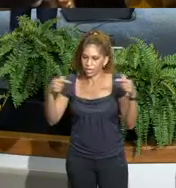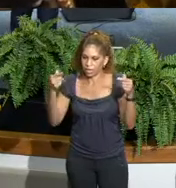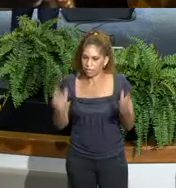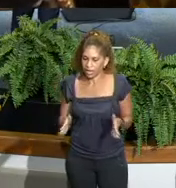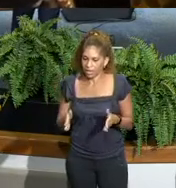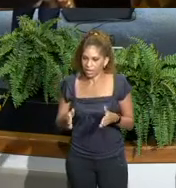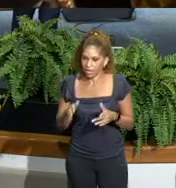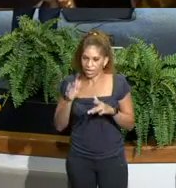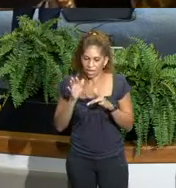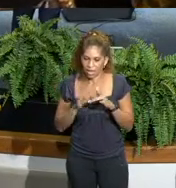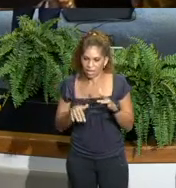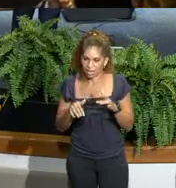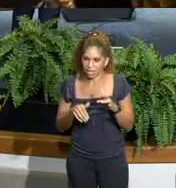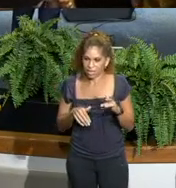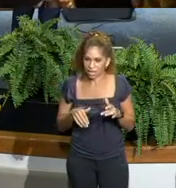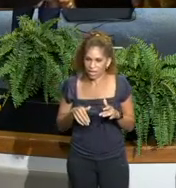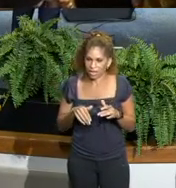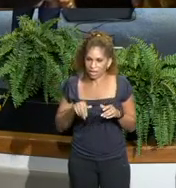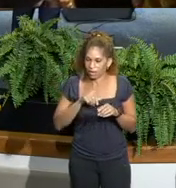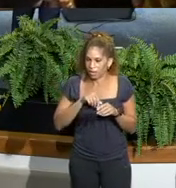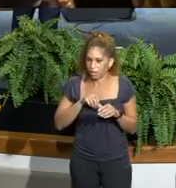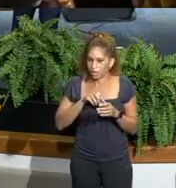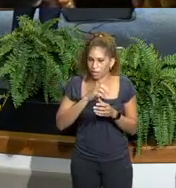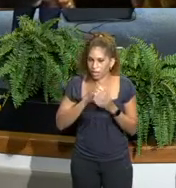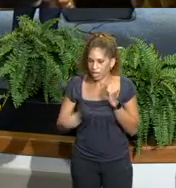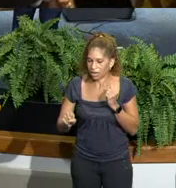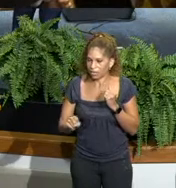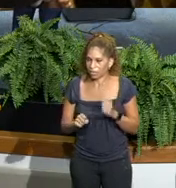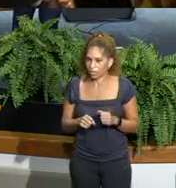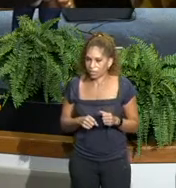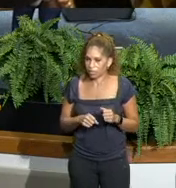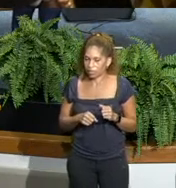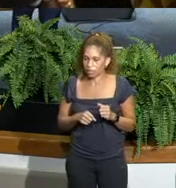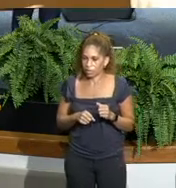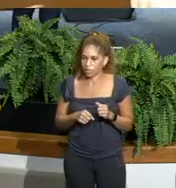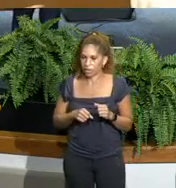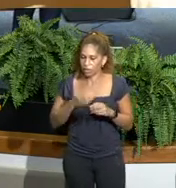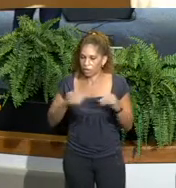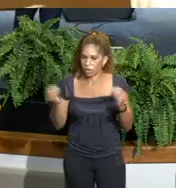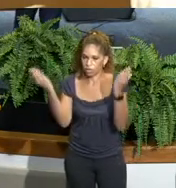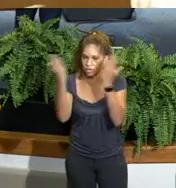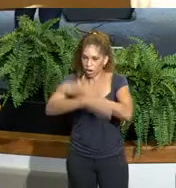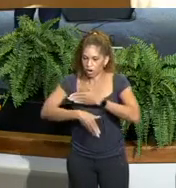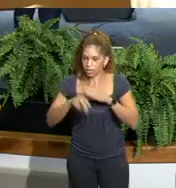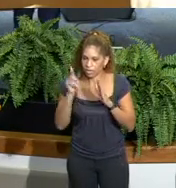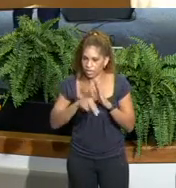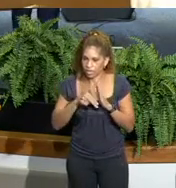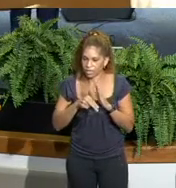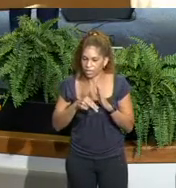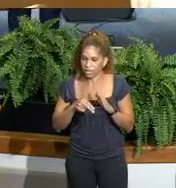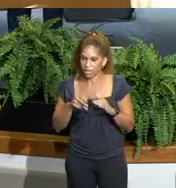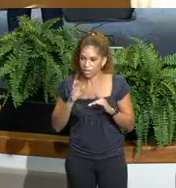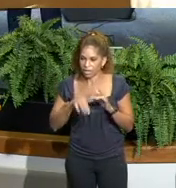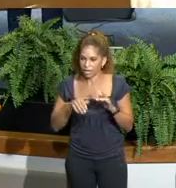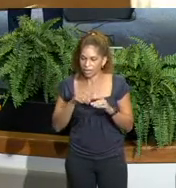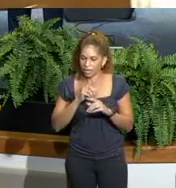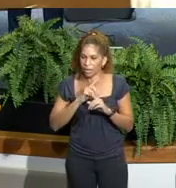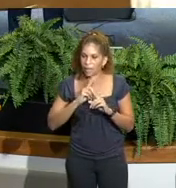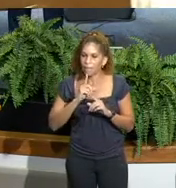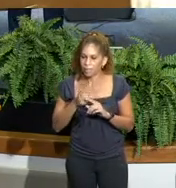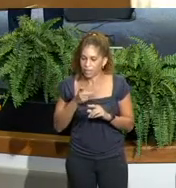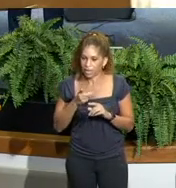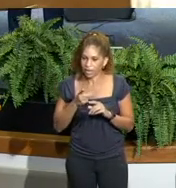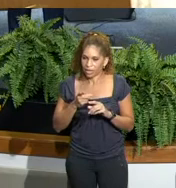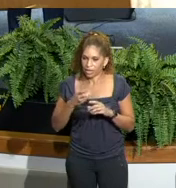that can't be defeated. There's no darkness that can't be overcome. There's no pressure that can't be pushed